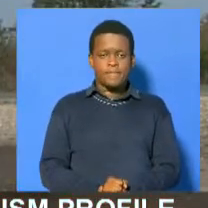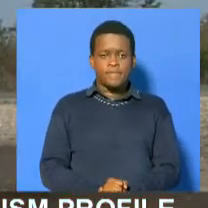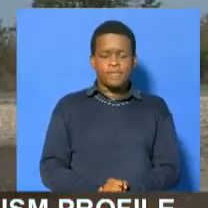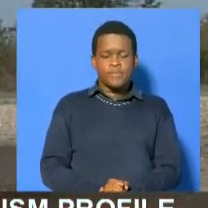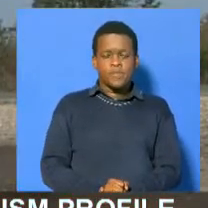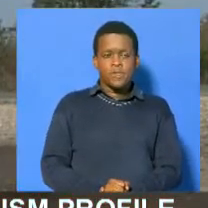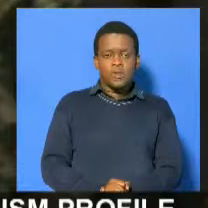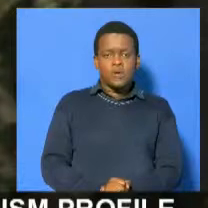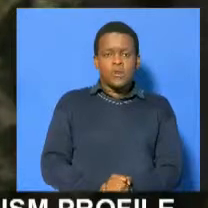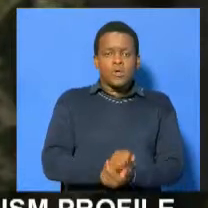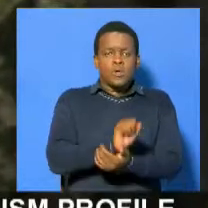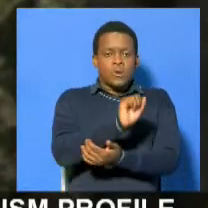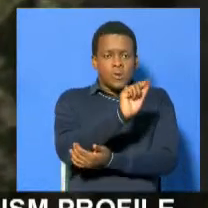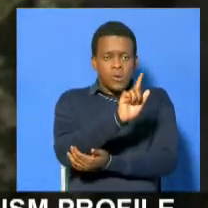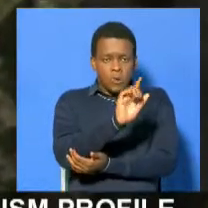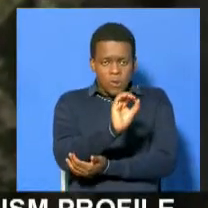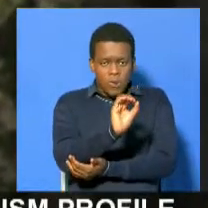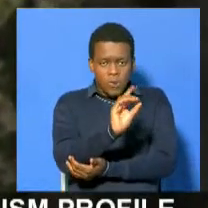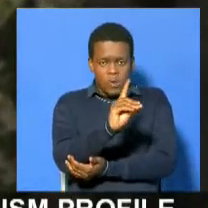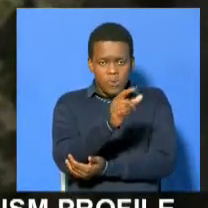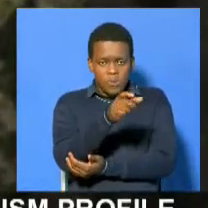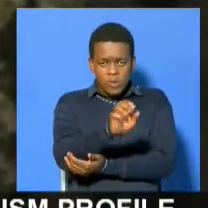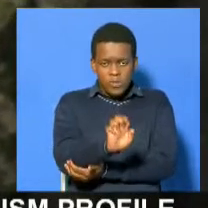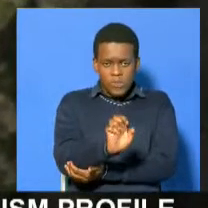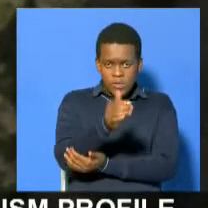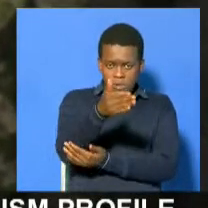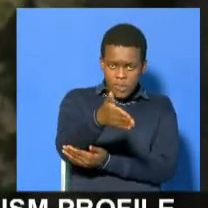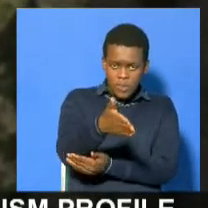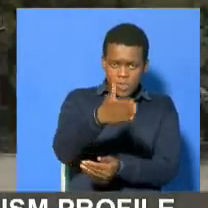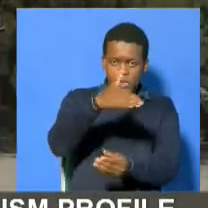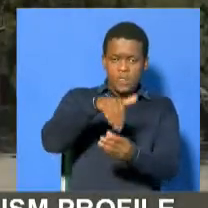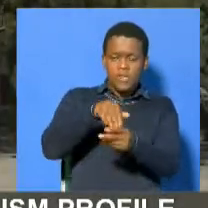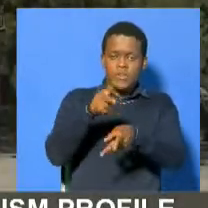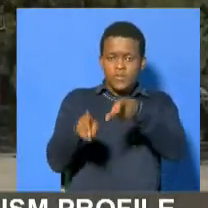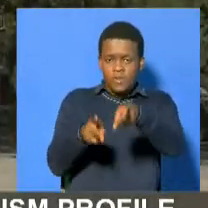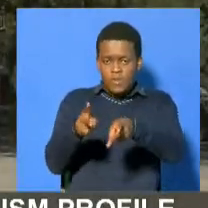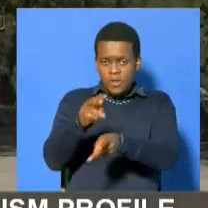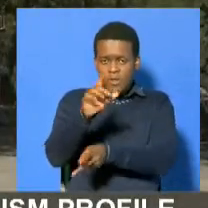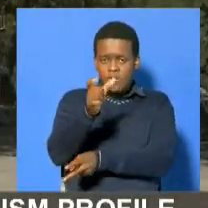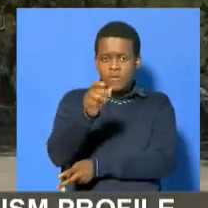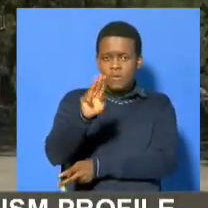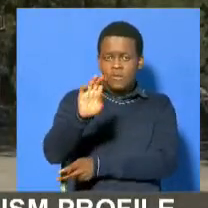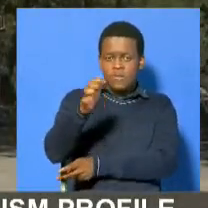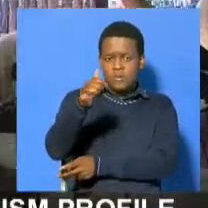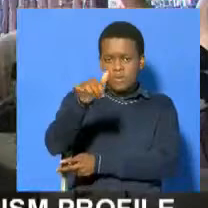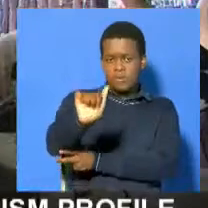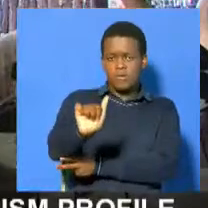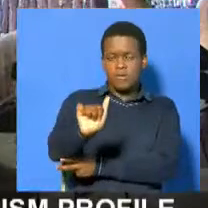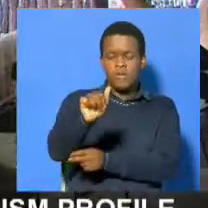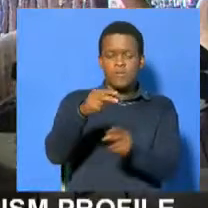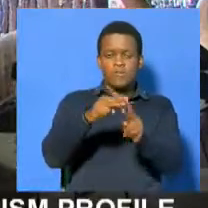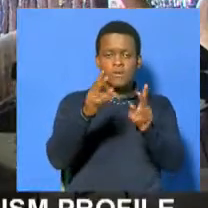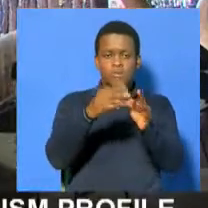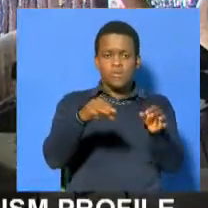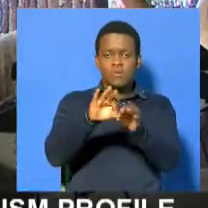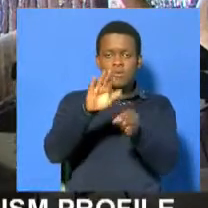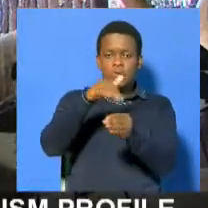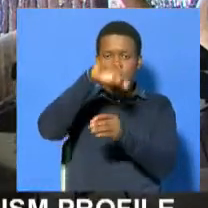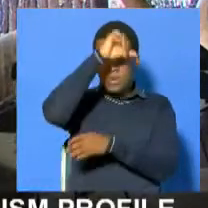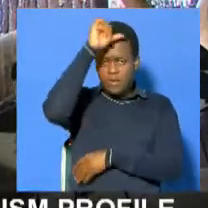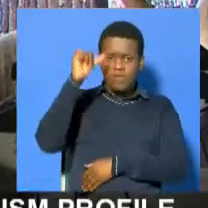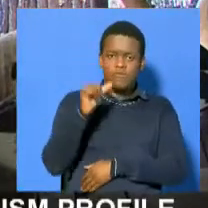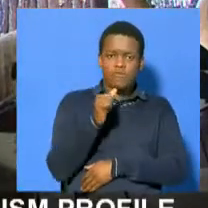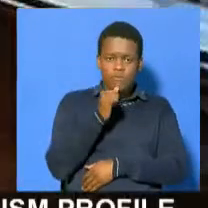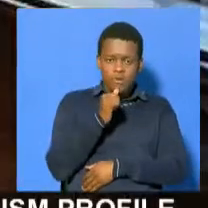Lodge in Gweta Village is one of the camps owned and run by Untethered Africa. It is at this traditional modern lodge